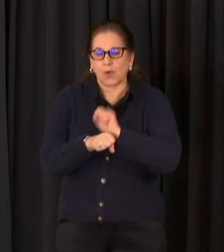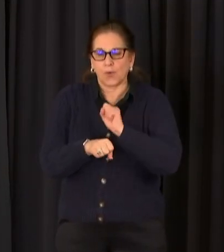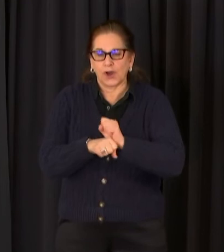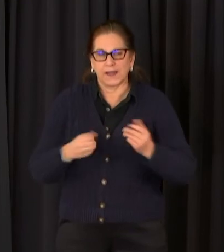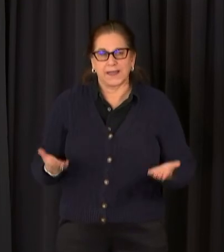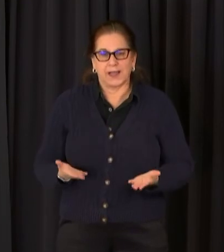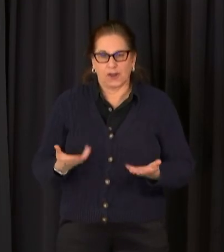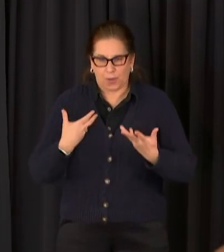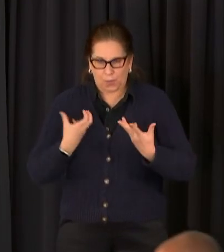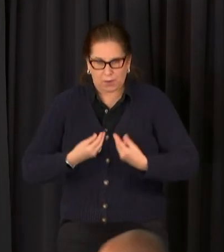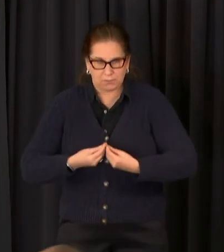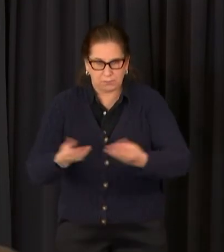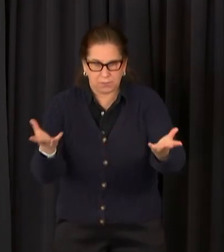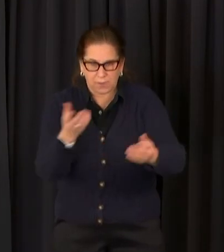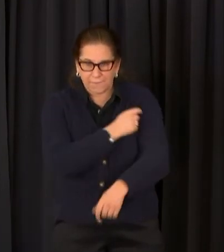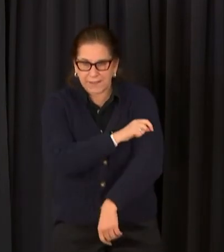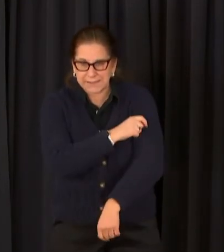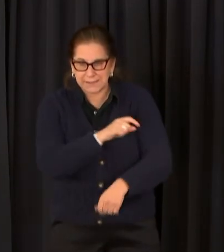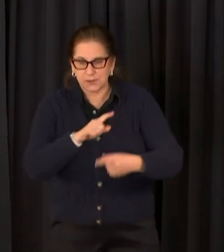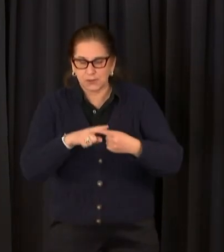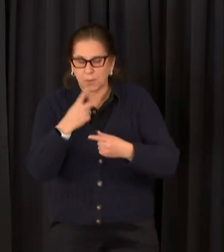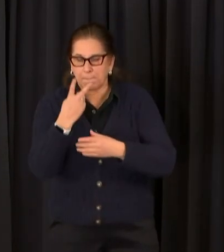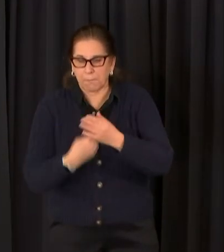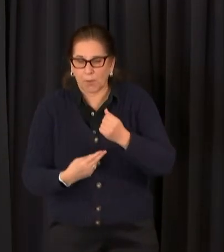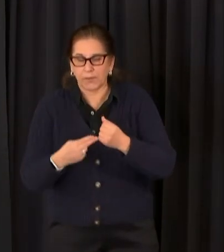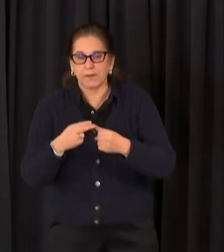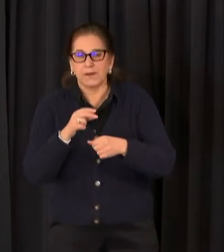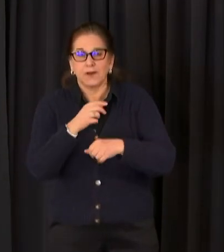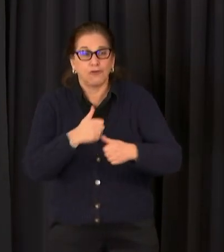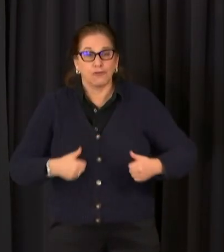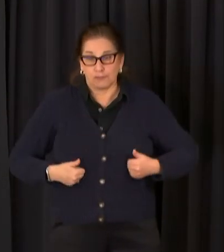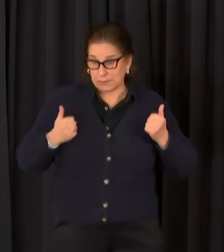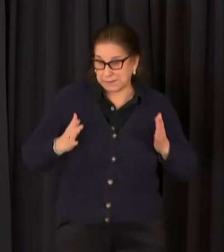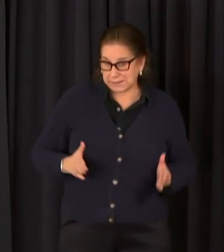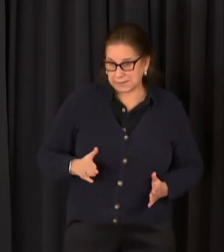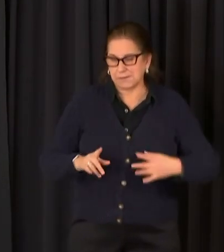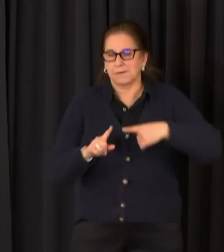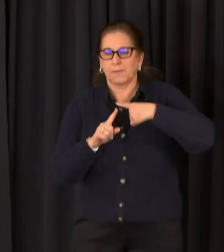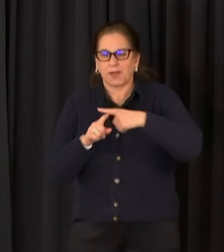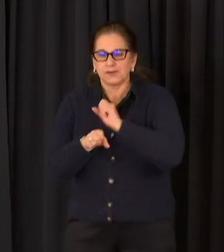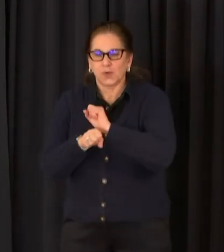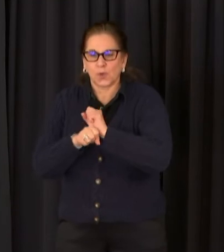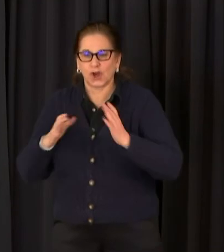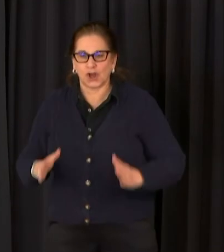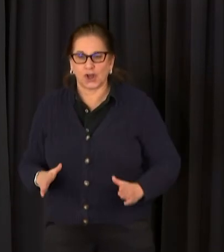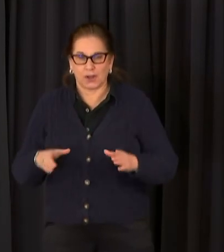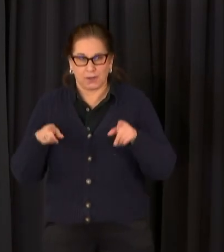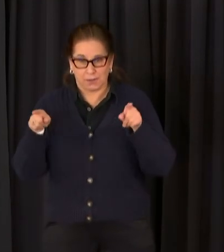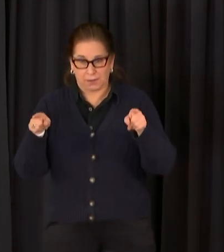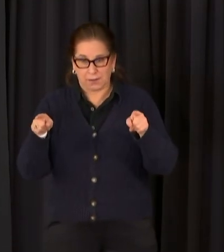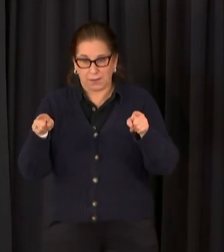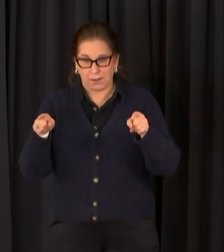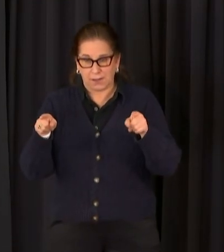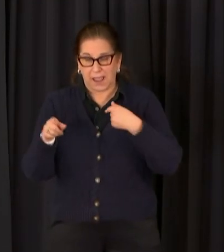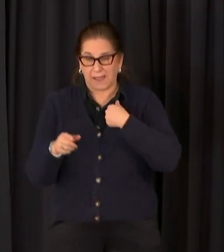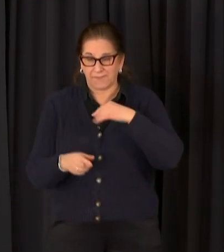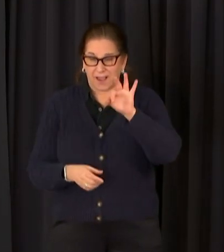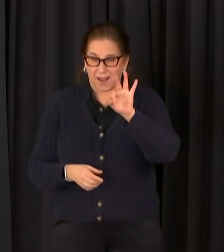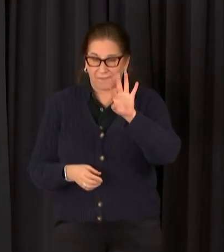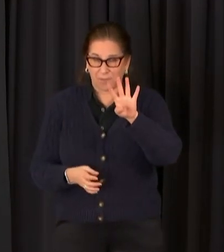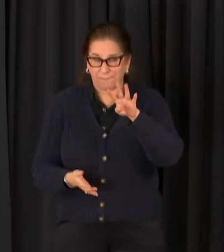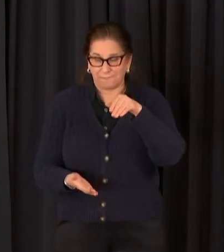it's both to our residents and to our workers. To date, we've received over 94,000